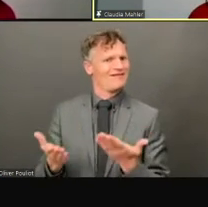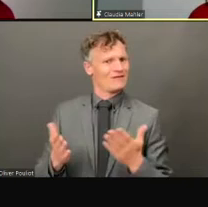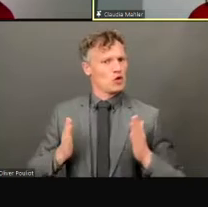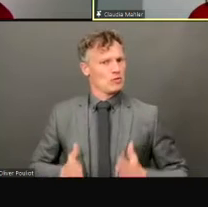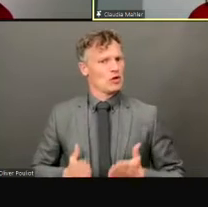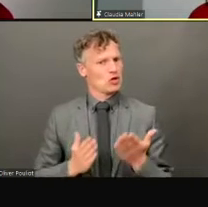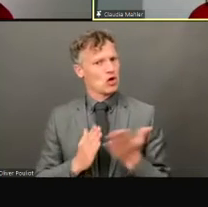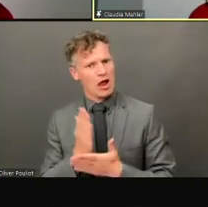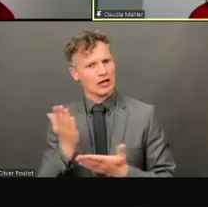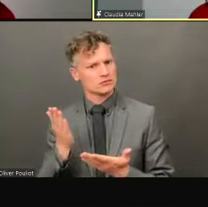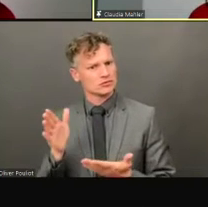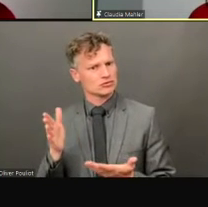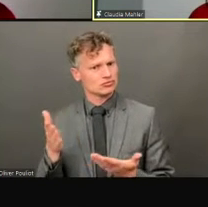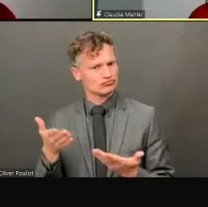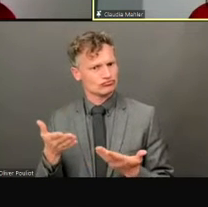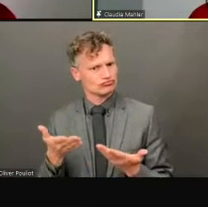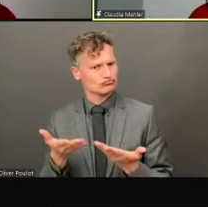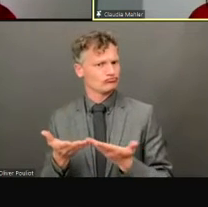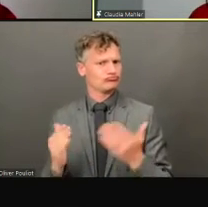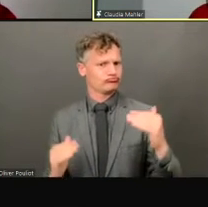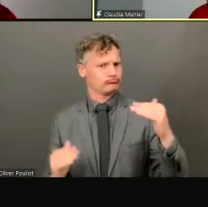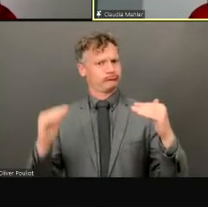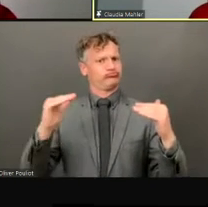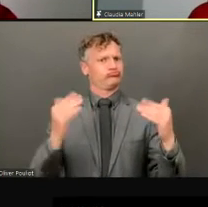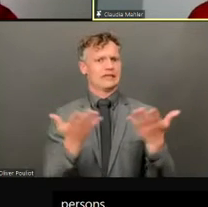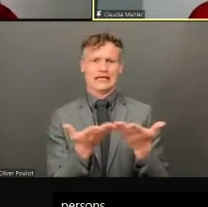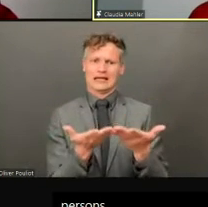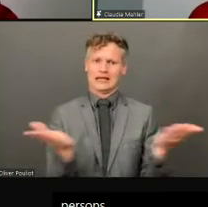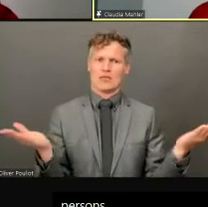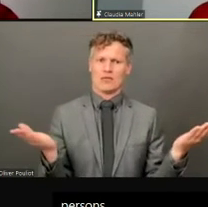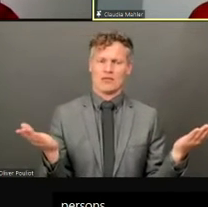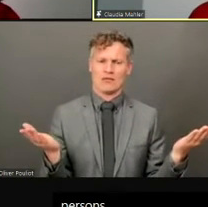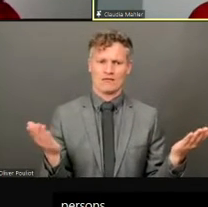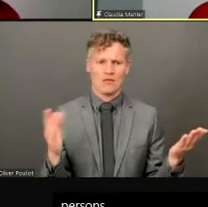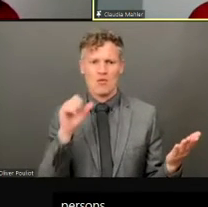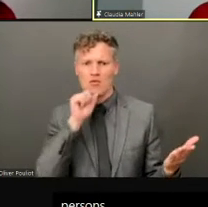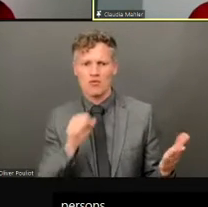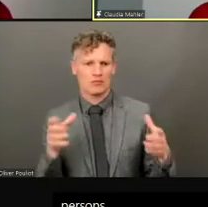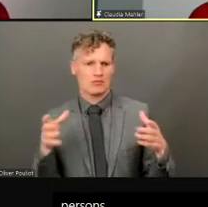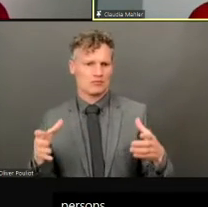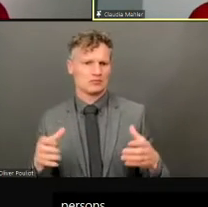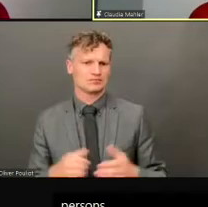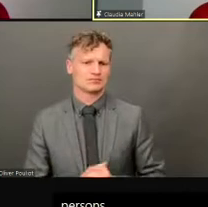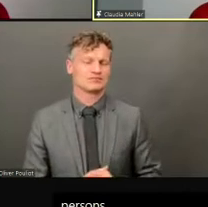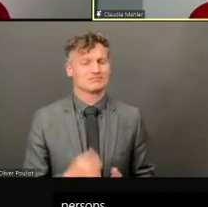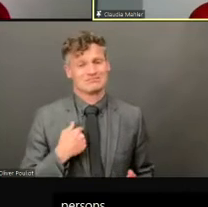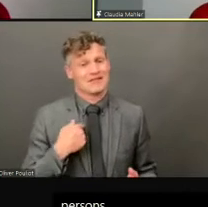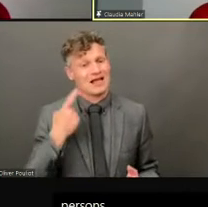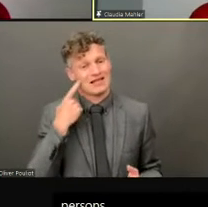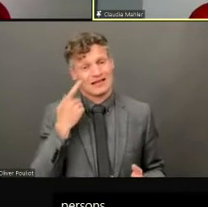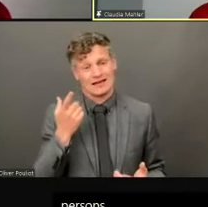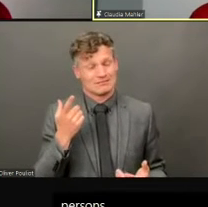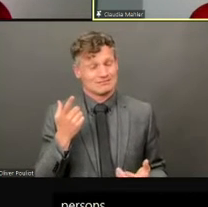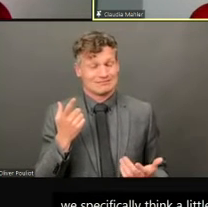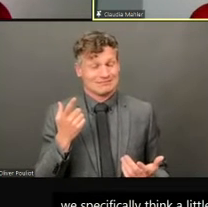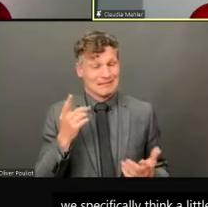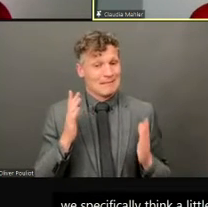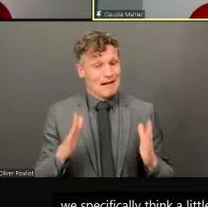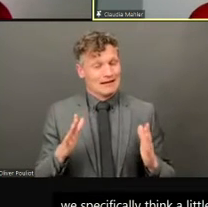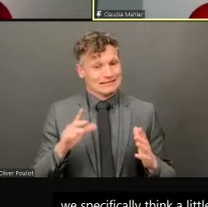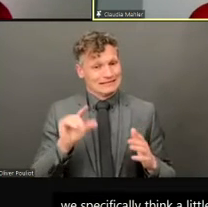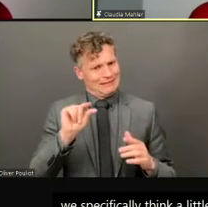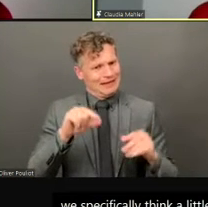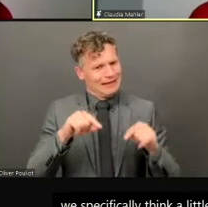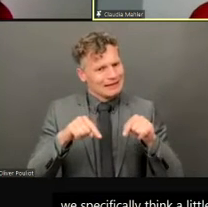honest, I think we specifically think a little bit about what is really needed. One thing is